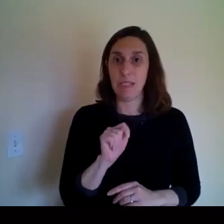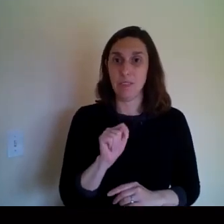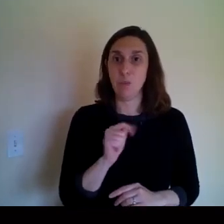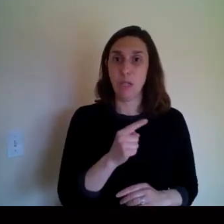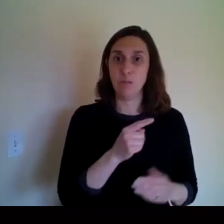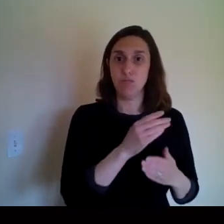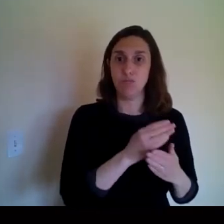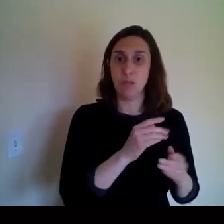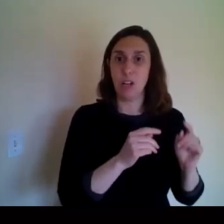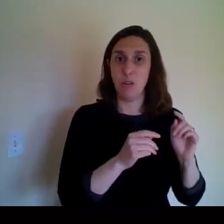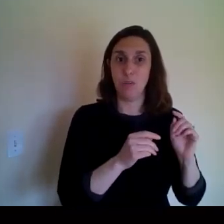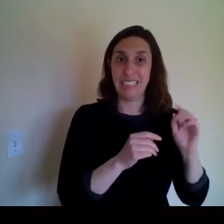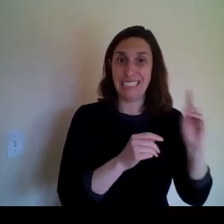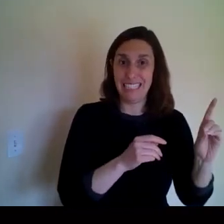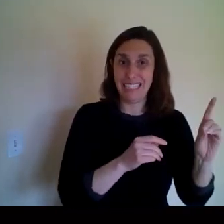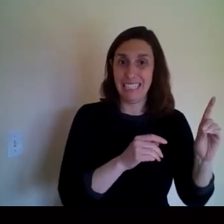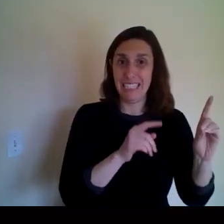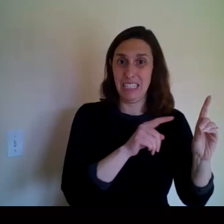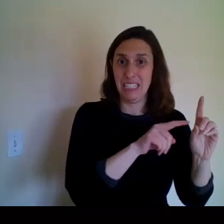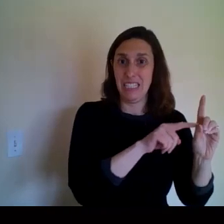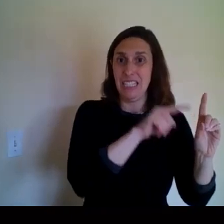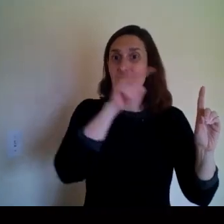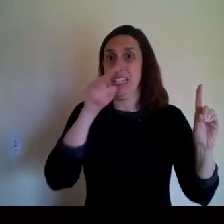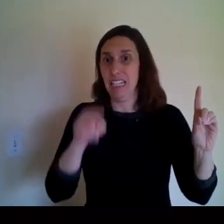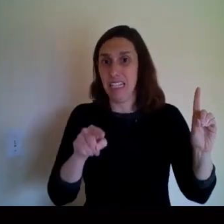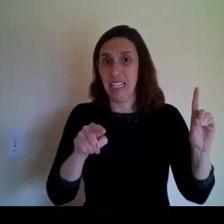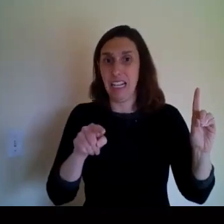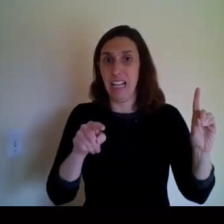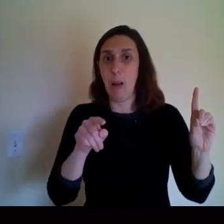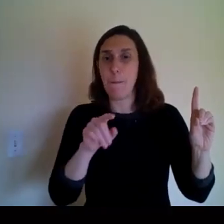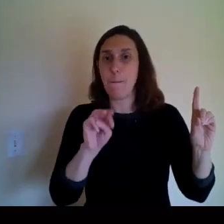to one element in E. And so the job of the function